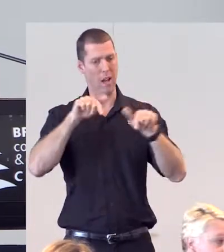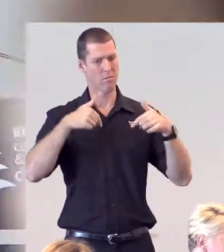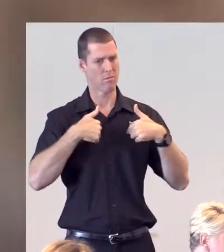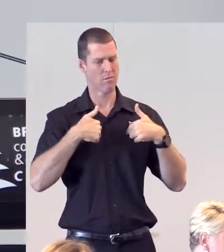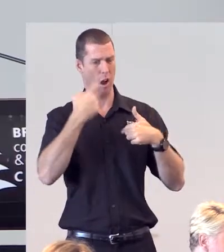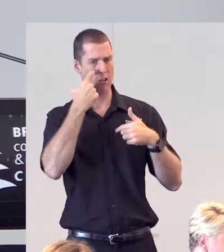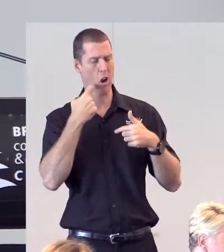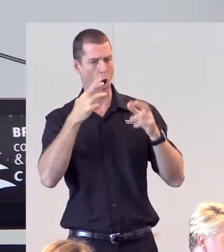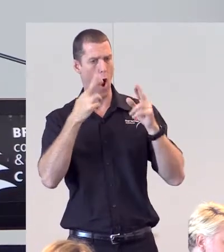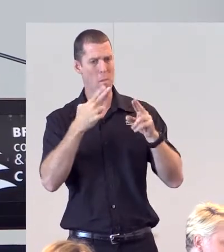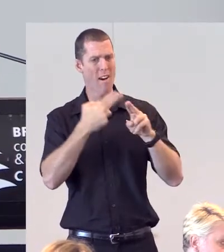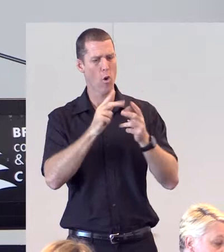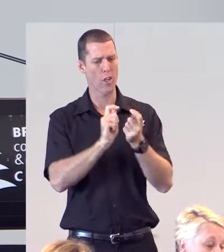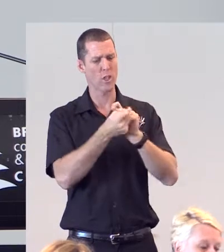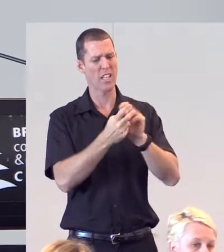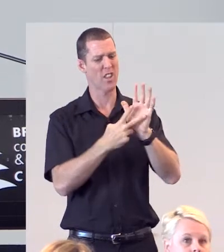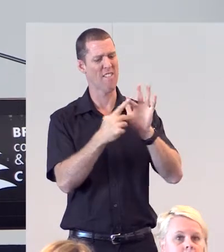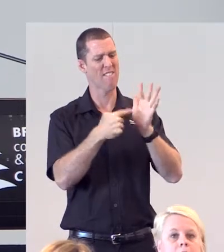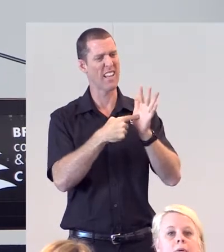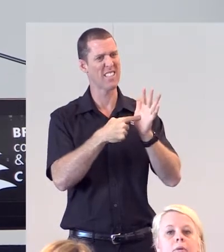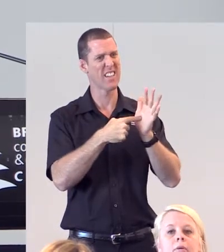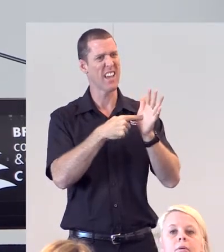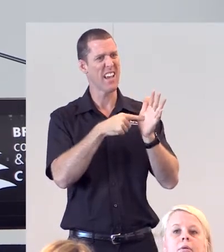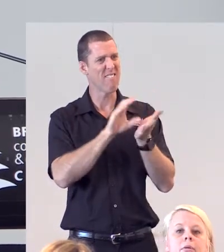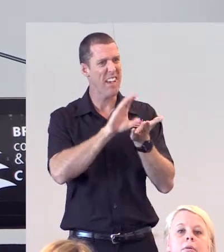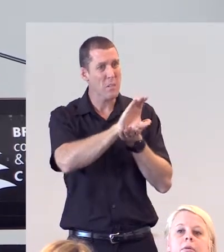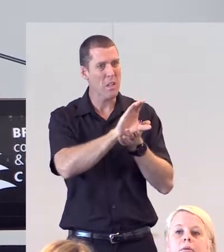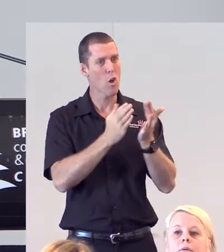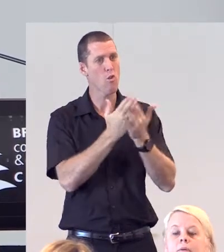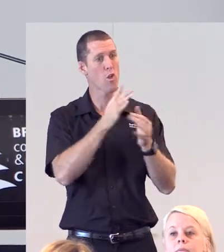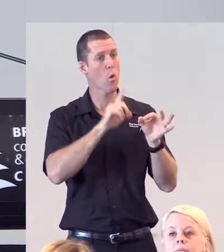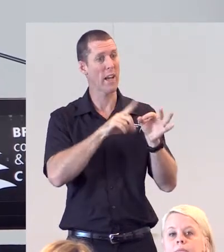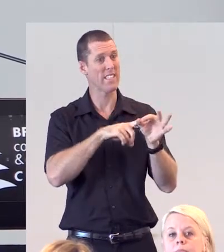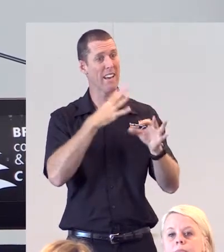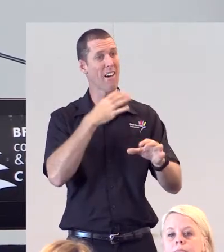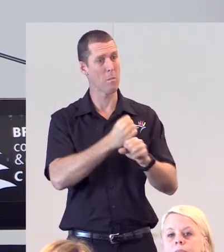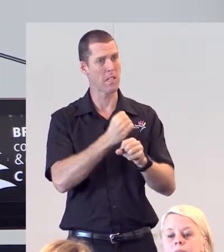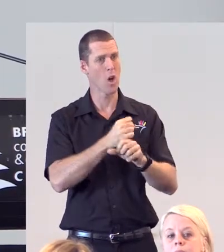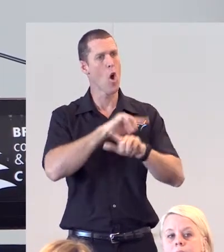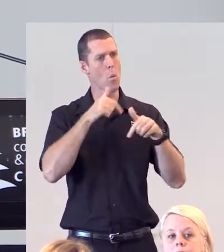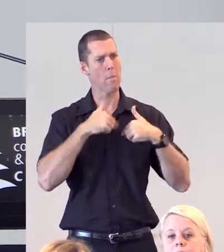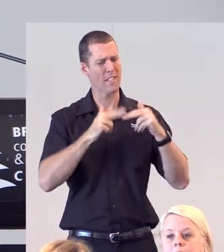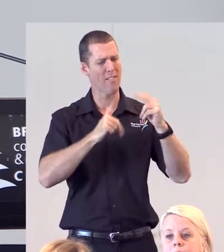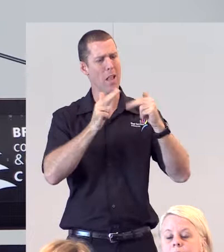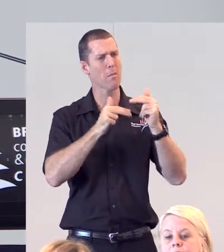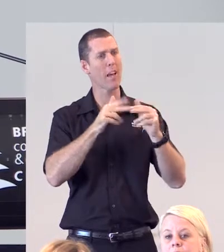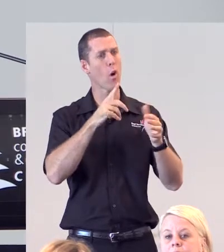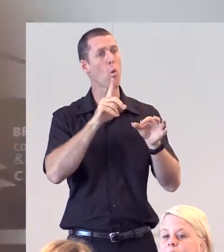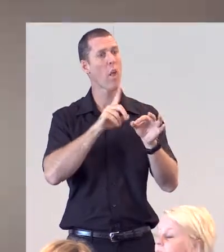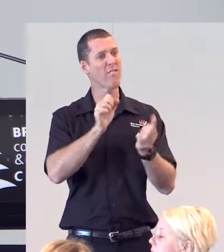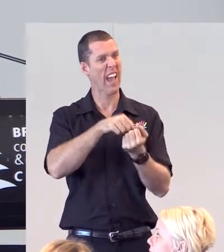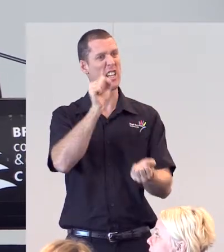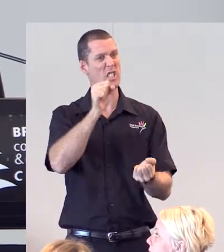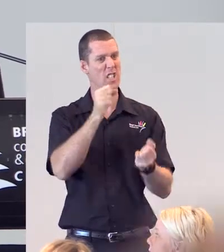changes to the vet investment policies with the Queensland Government, we've been developing qualification ranking criteria.